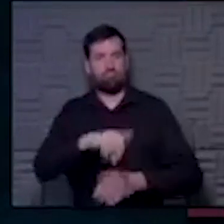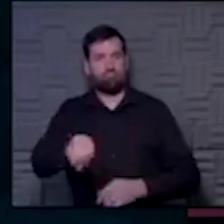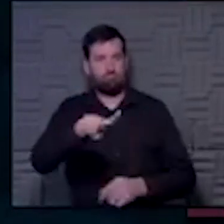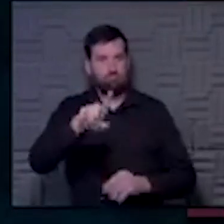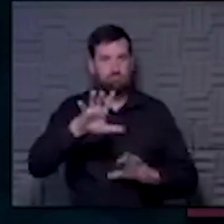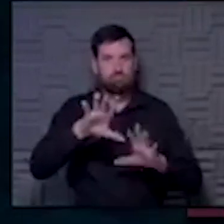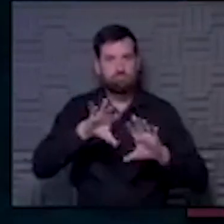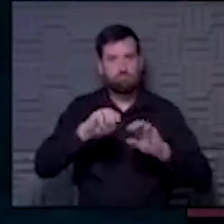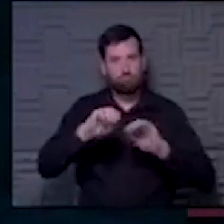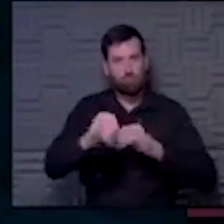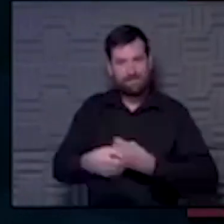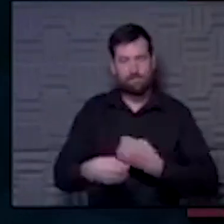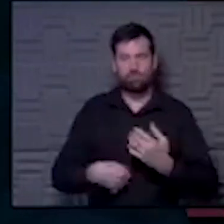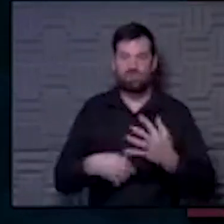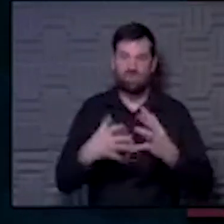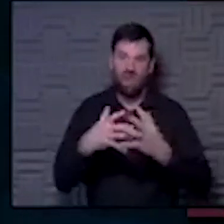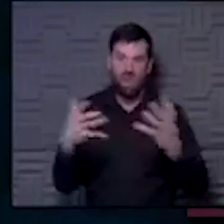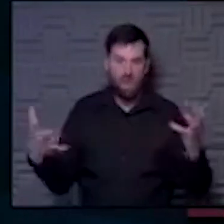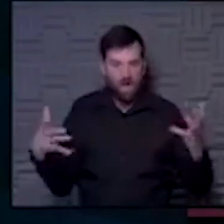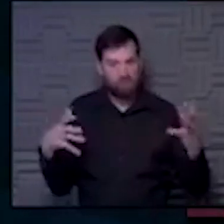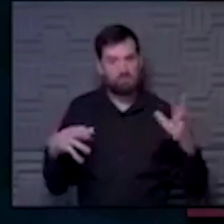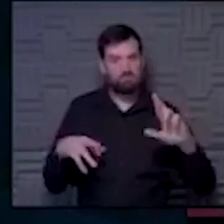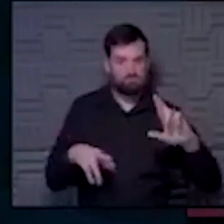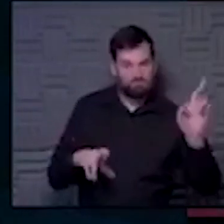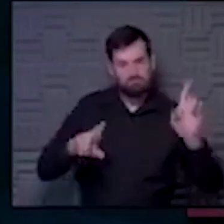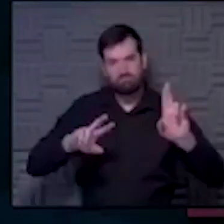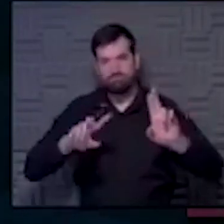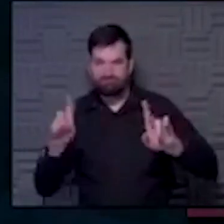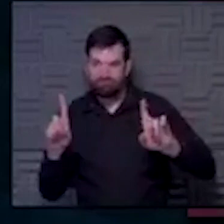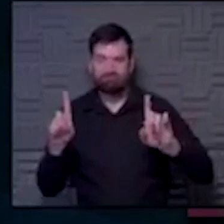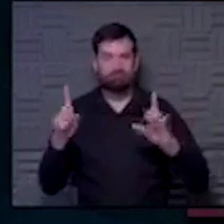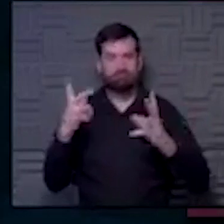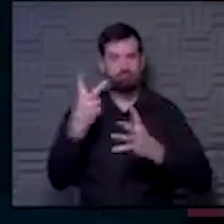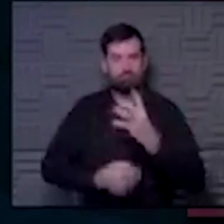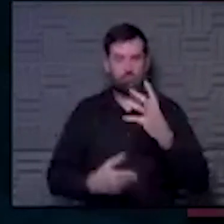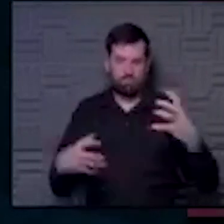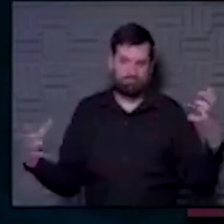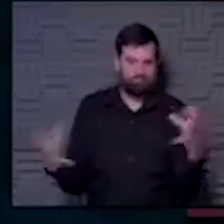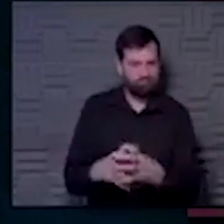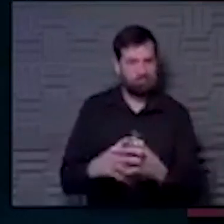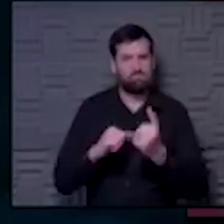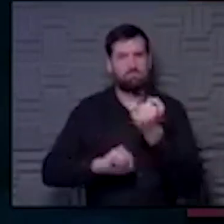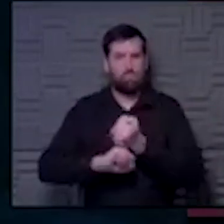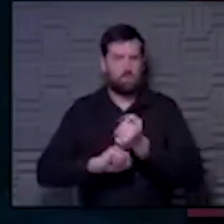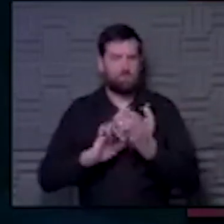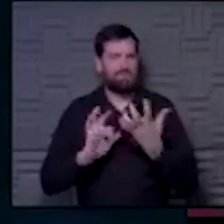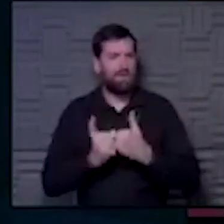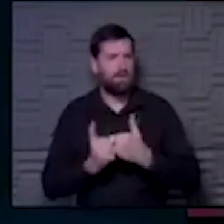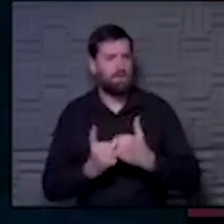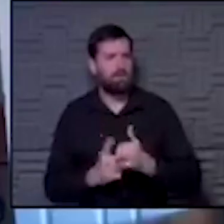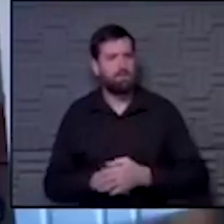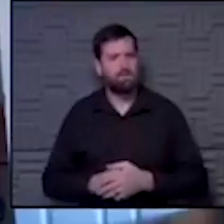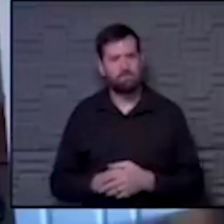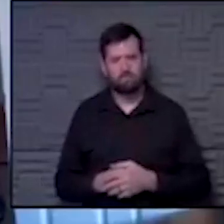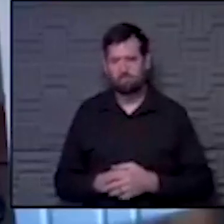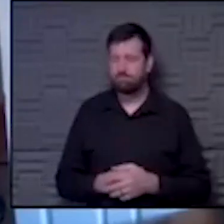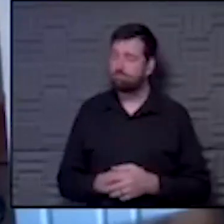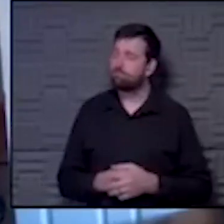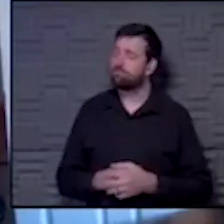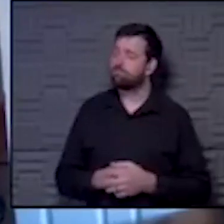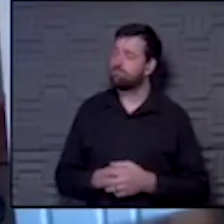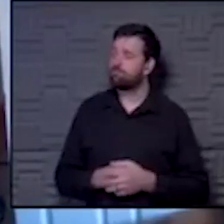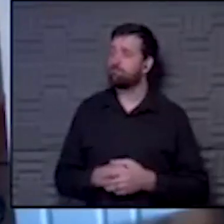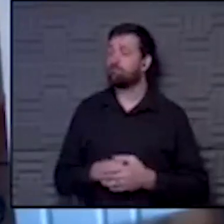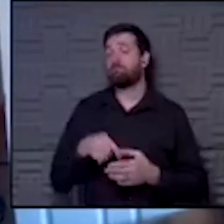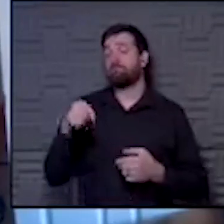You've got a lot of bipartisan support. Talk to us a little bit about that. How have you managed to bring Republicans and Democrats together? Well,